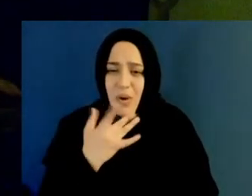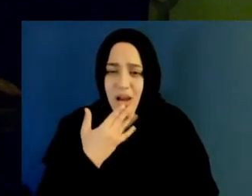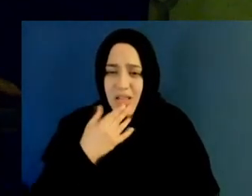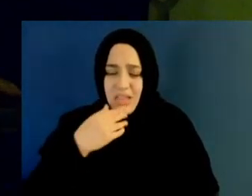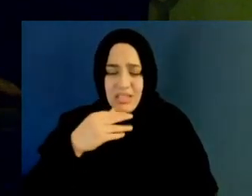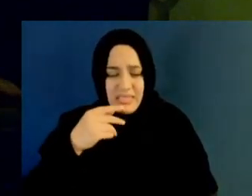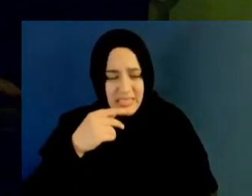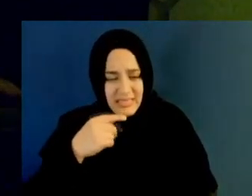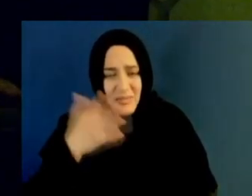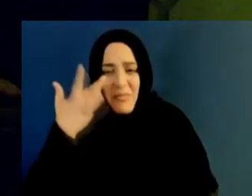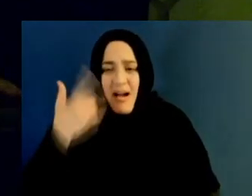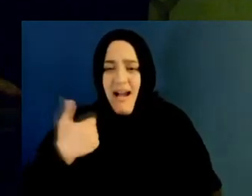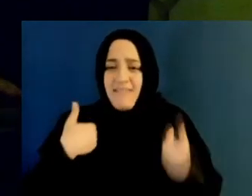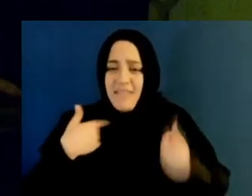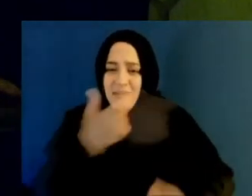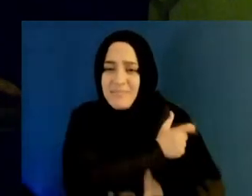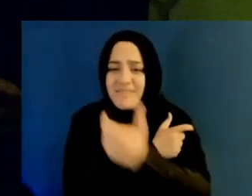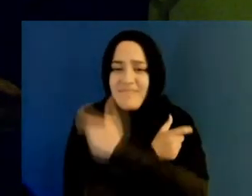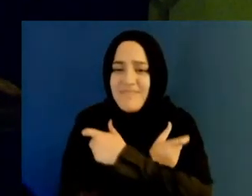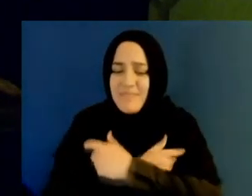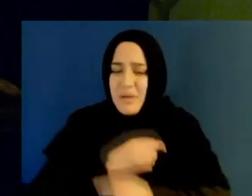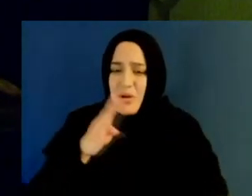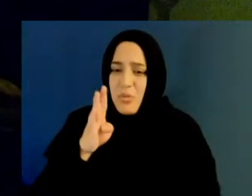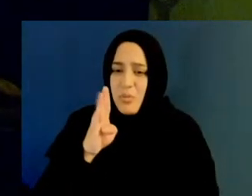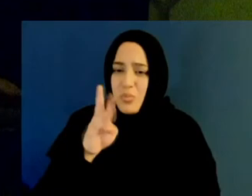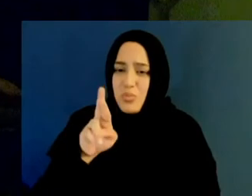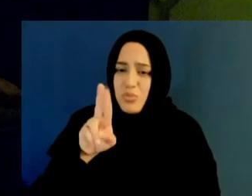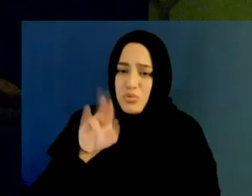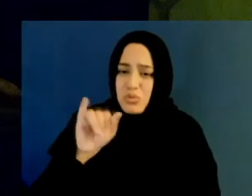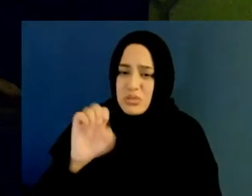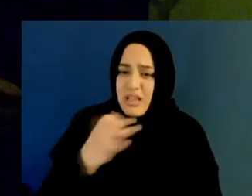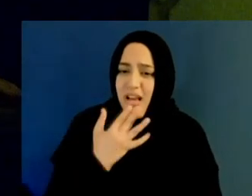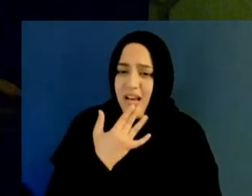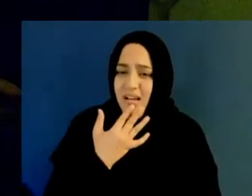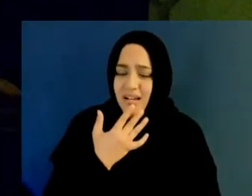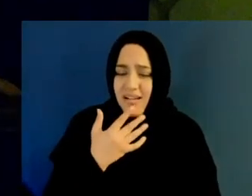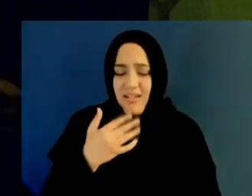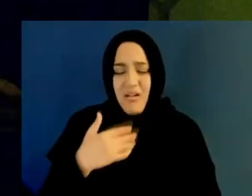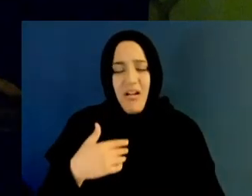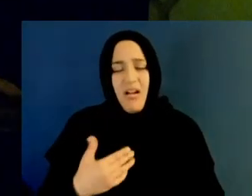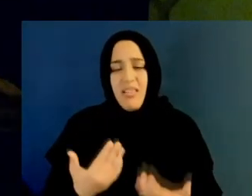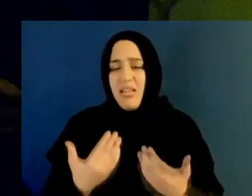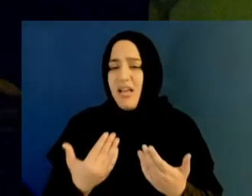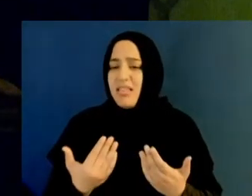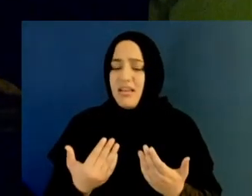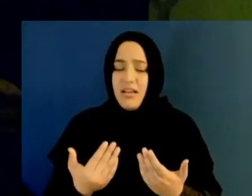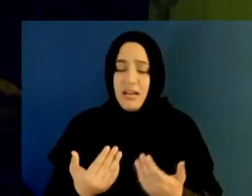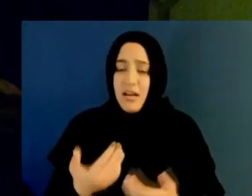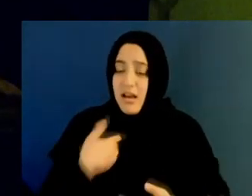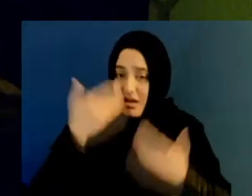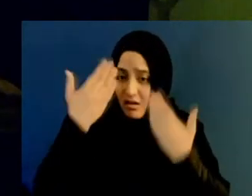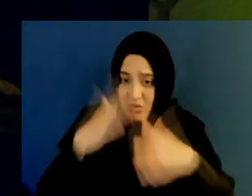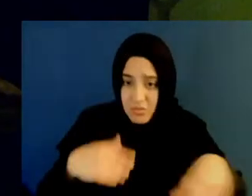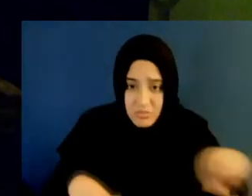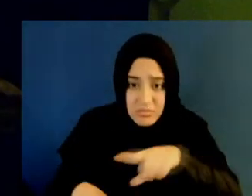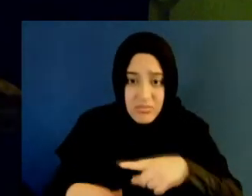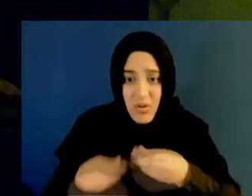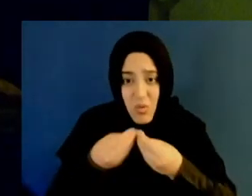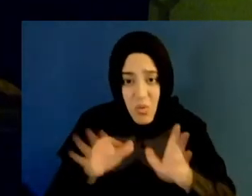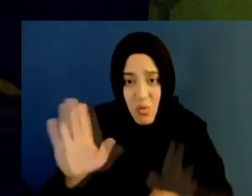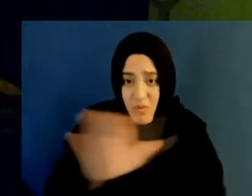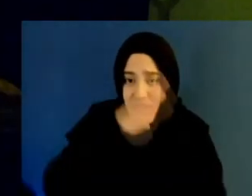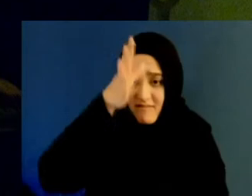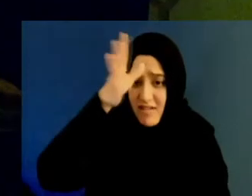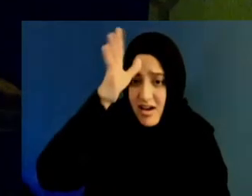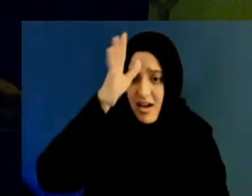I don't know, may Allah grant all of you long life. I don't know if any one of you have lost a father or have lost a brother, but giving ghusl